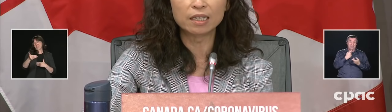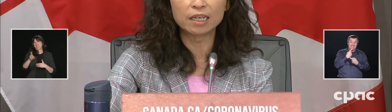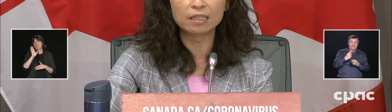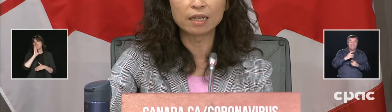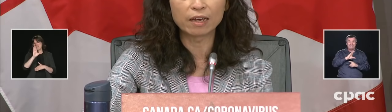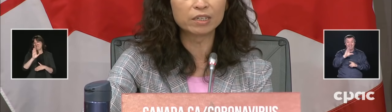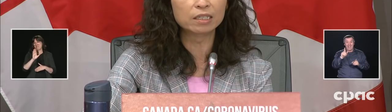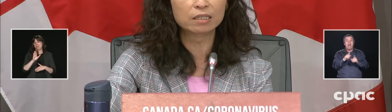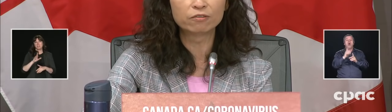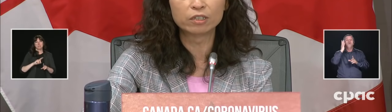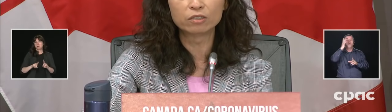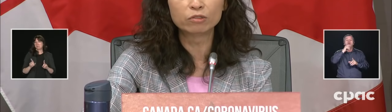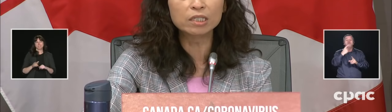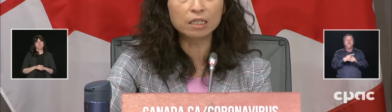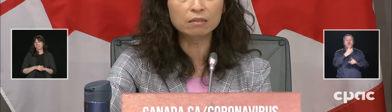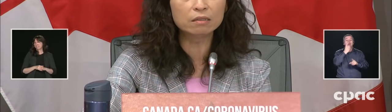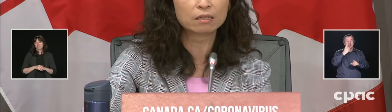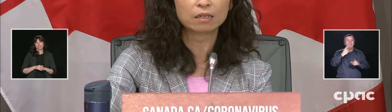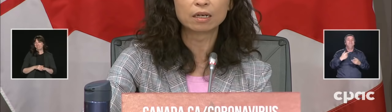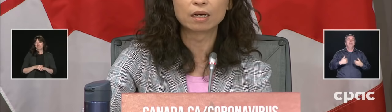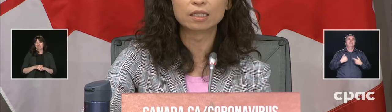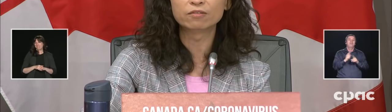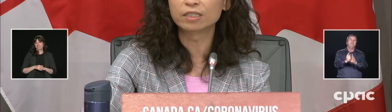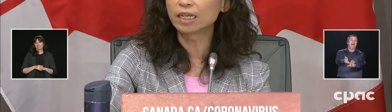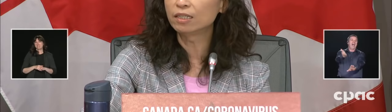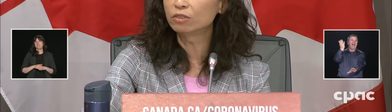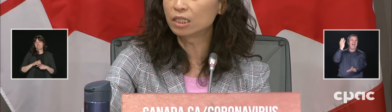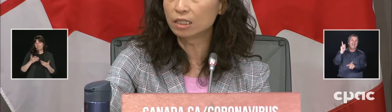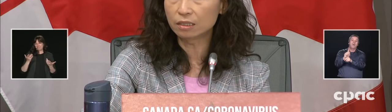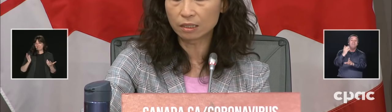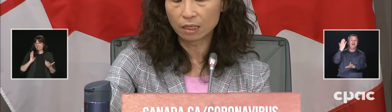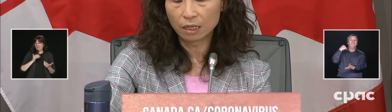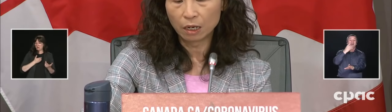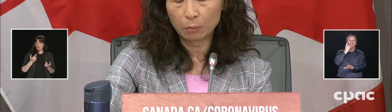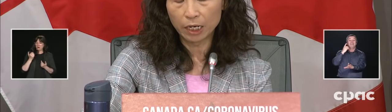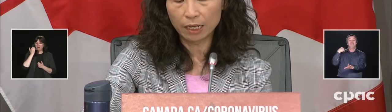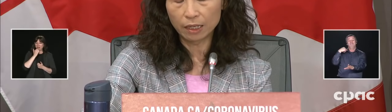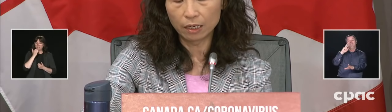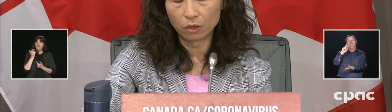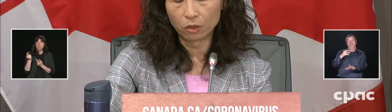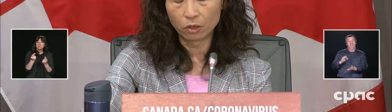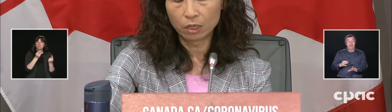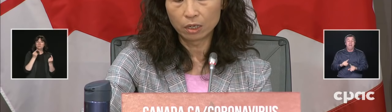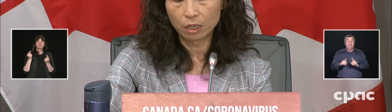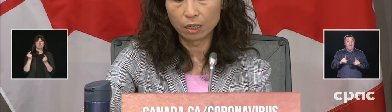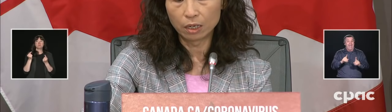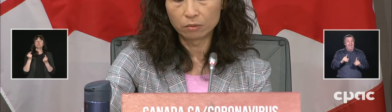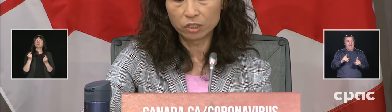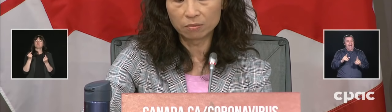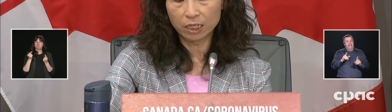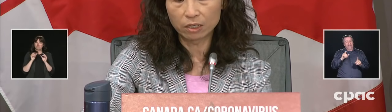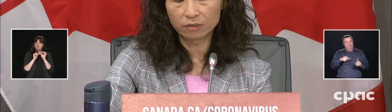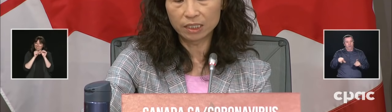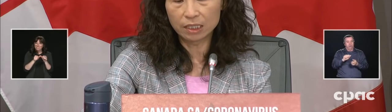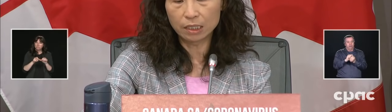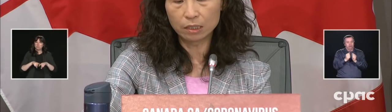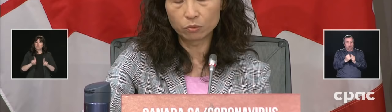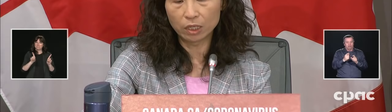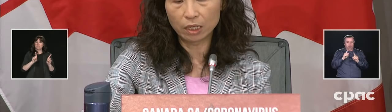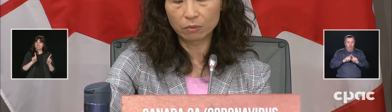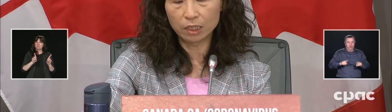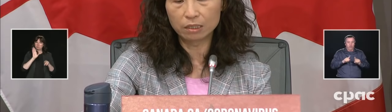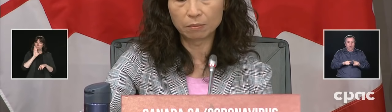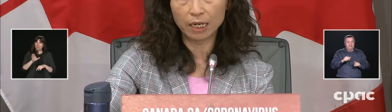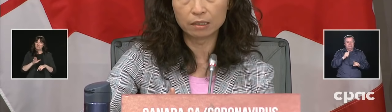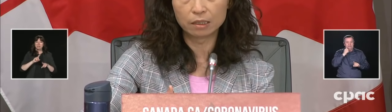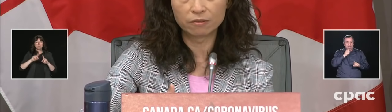living having different routines, different daily routines. But I think all chief medical officers sees